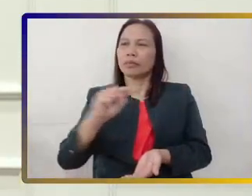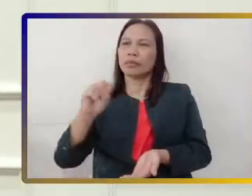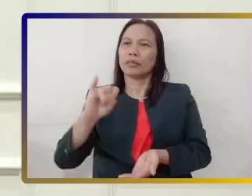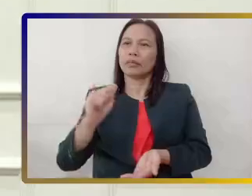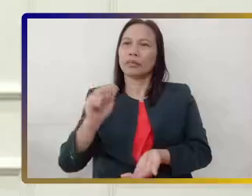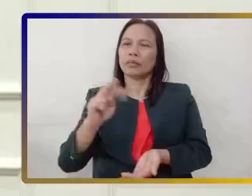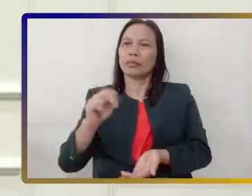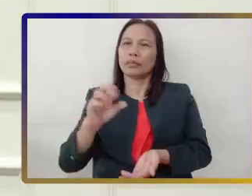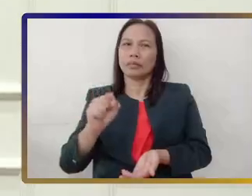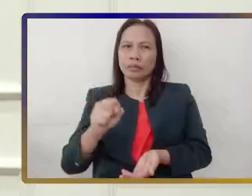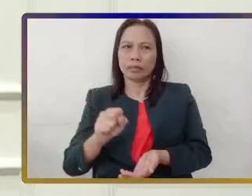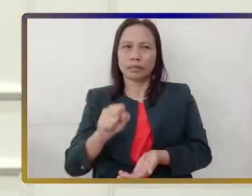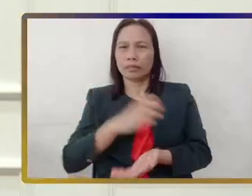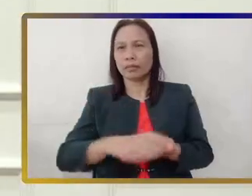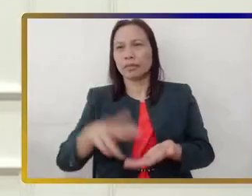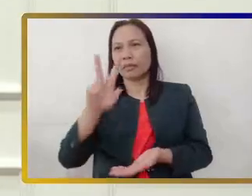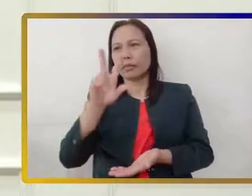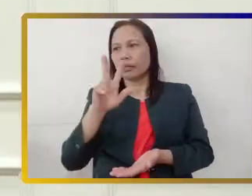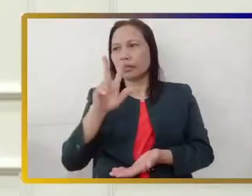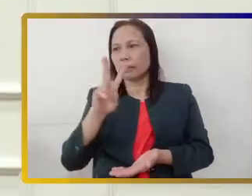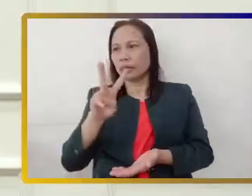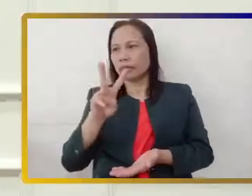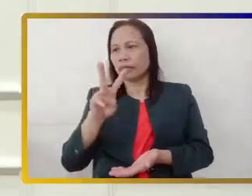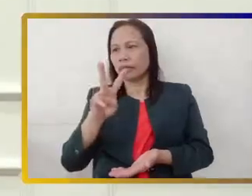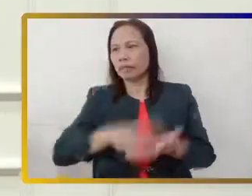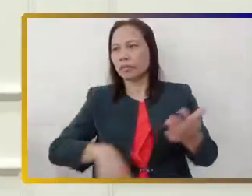colossians Chapter 2 verse number